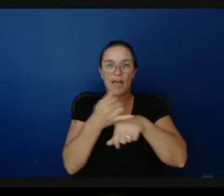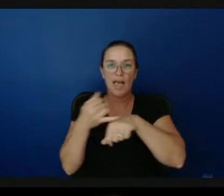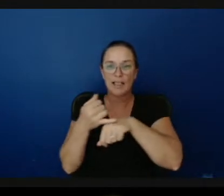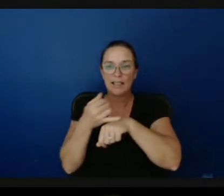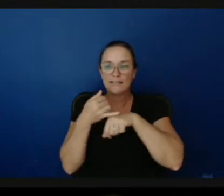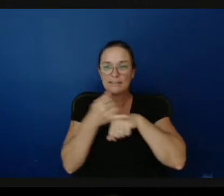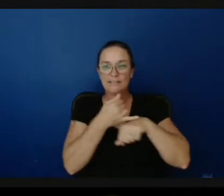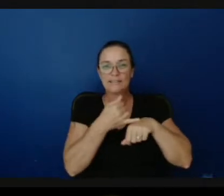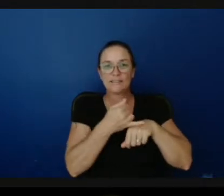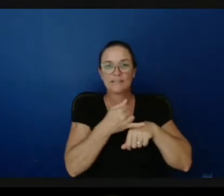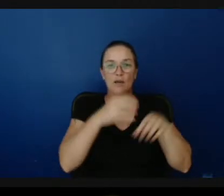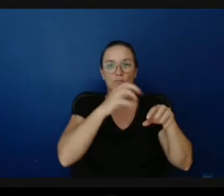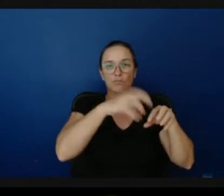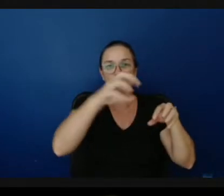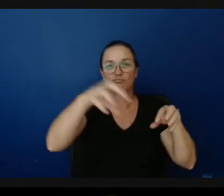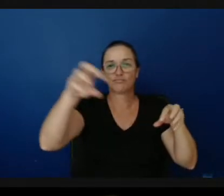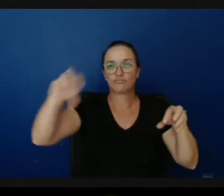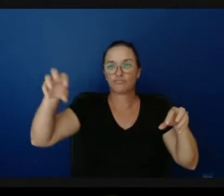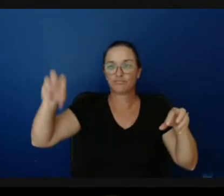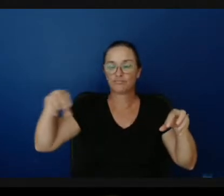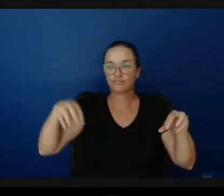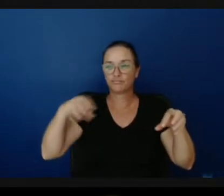crust that are visible, pockmarking that crater floor,